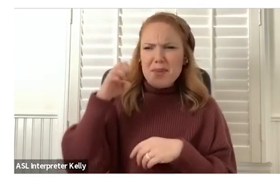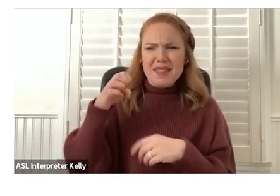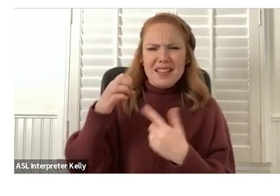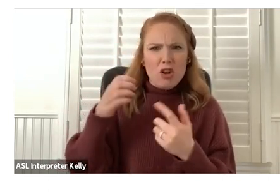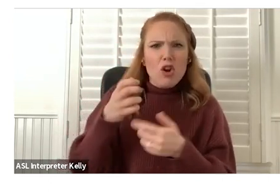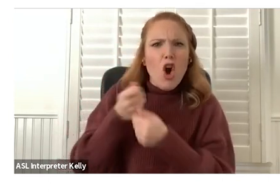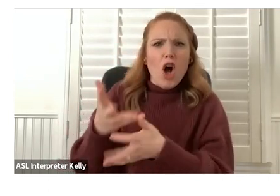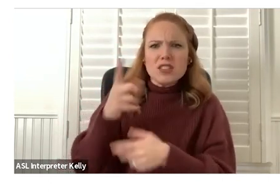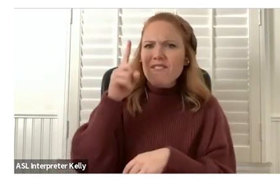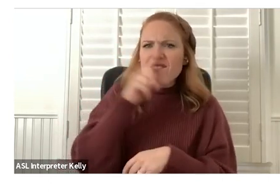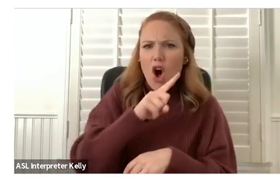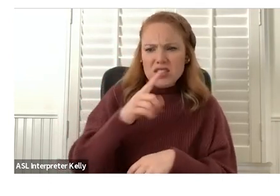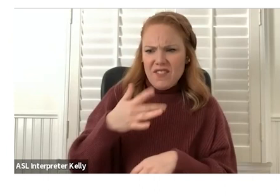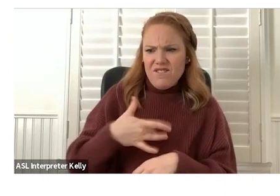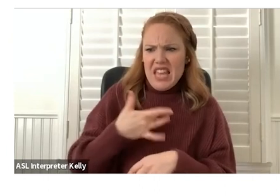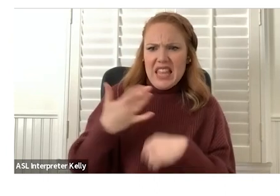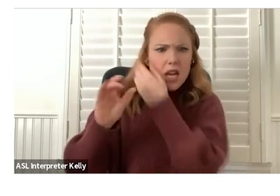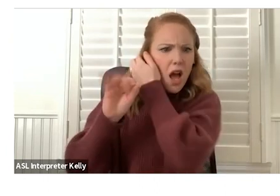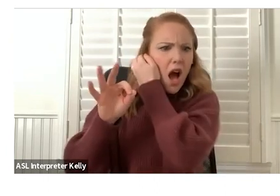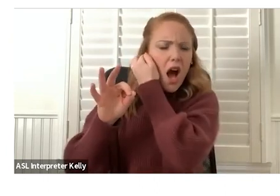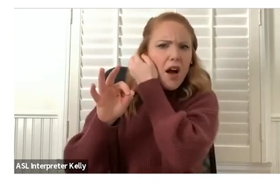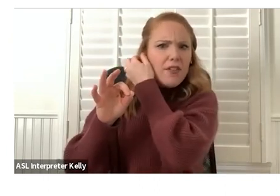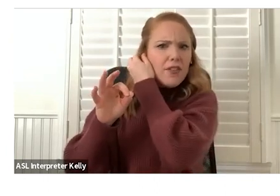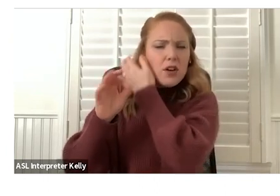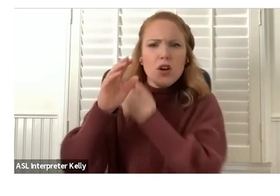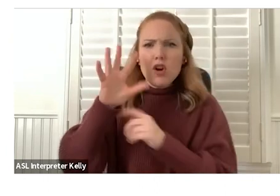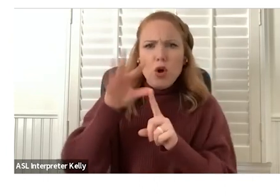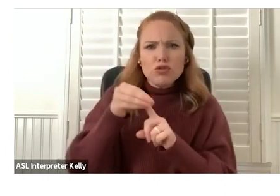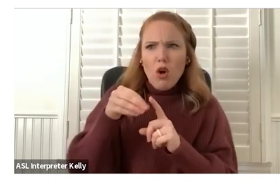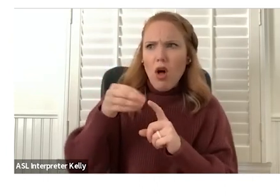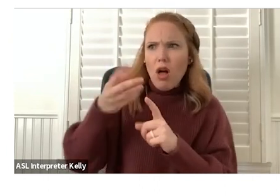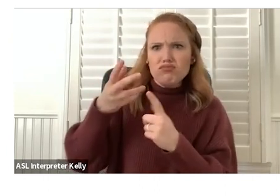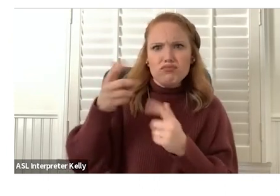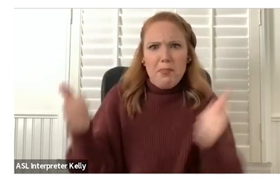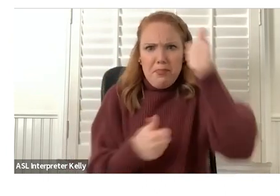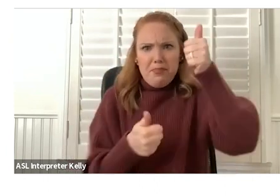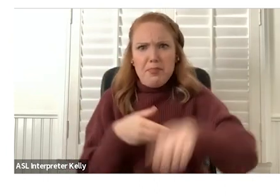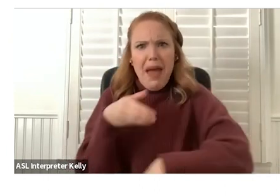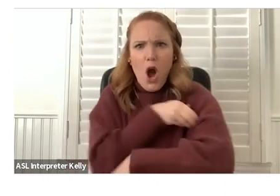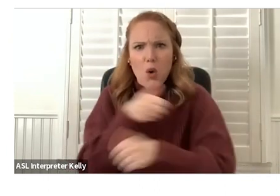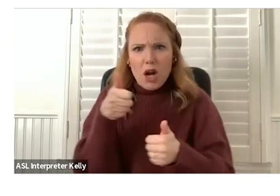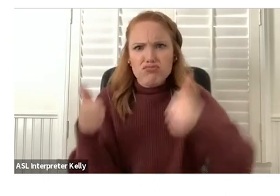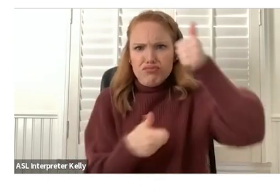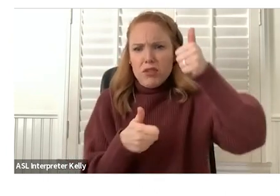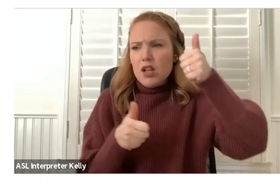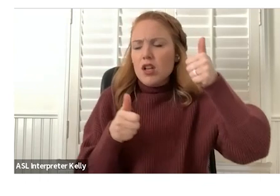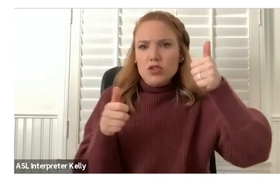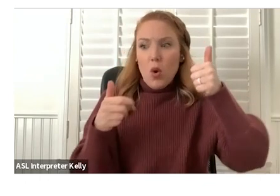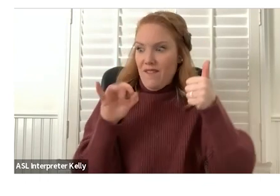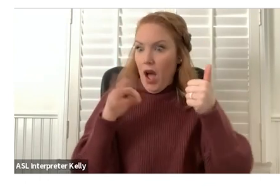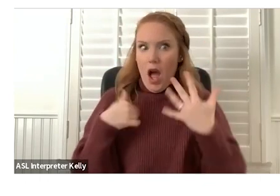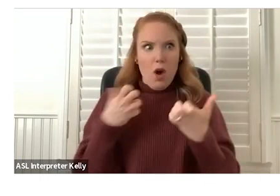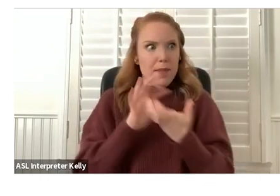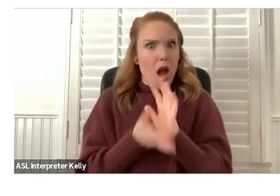through cultural output and material production. So this can come in the form of paintings, books, goods, commodities, who has access to those goods